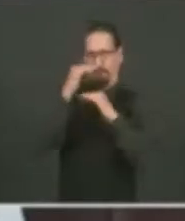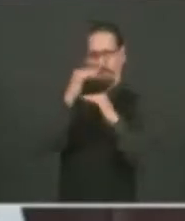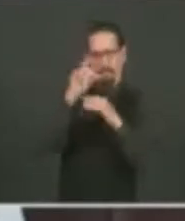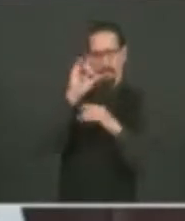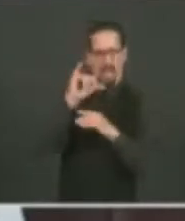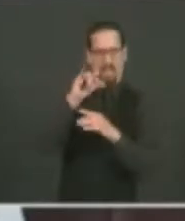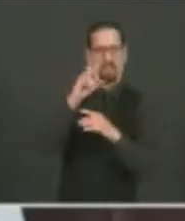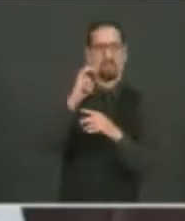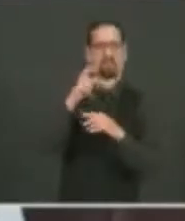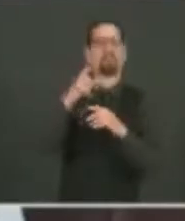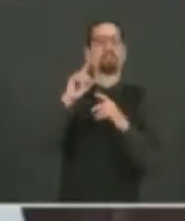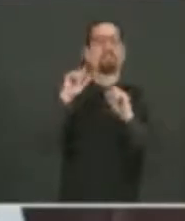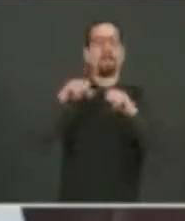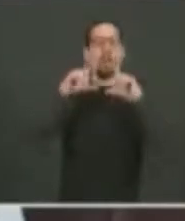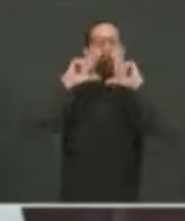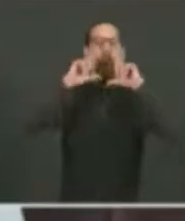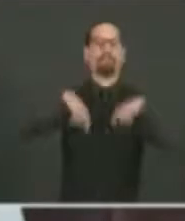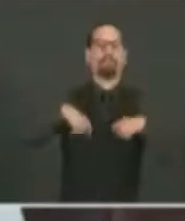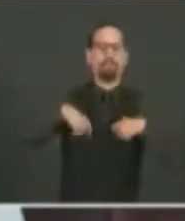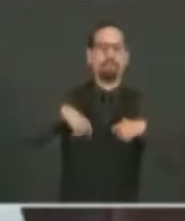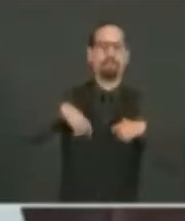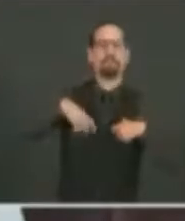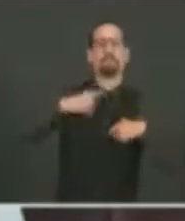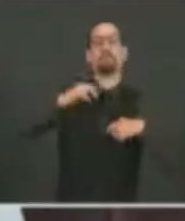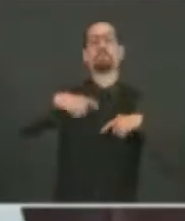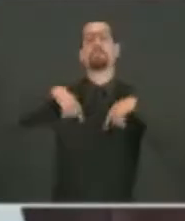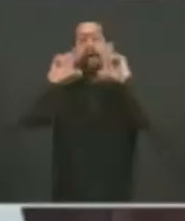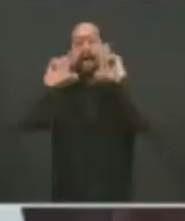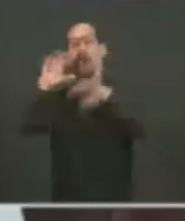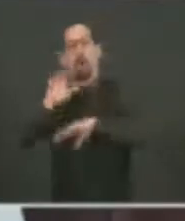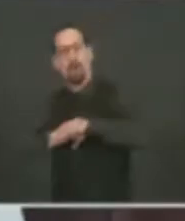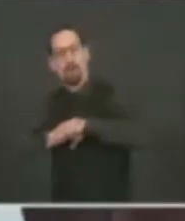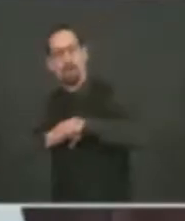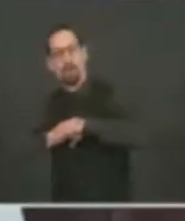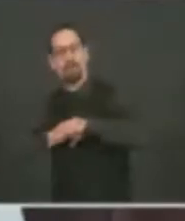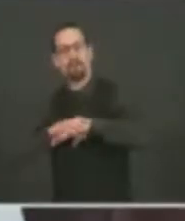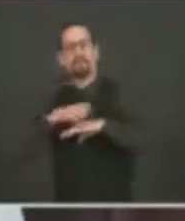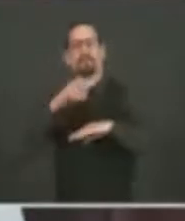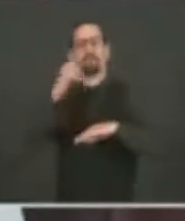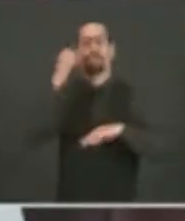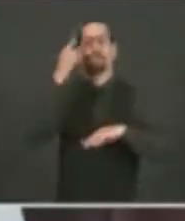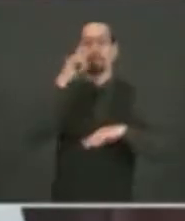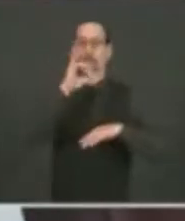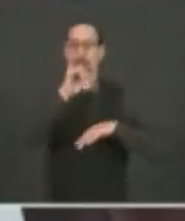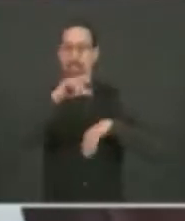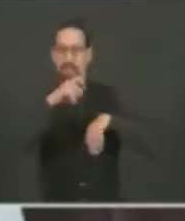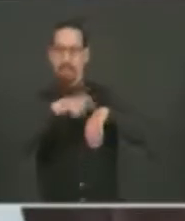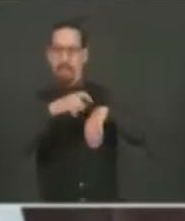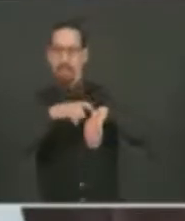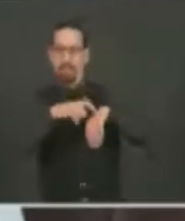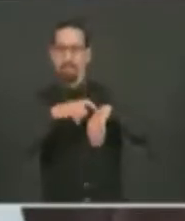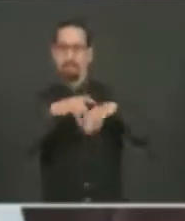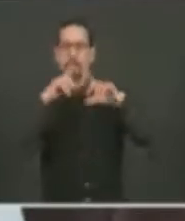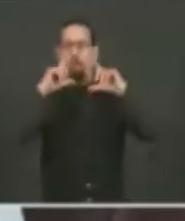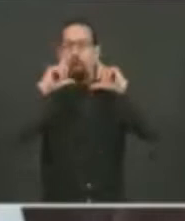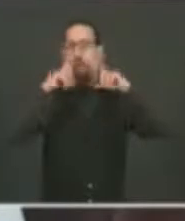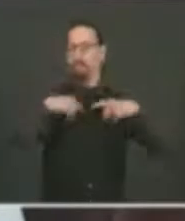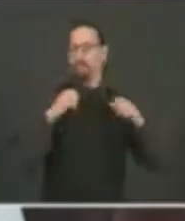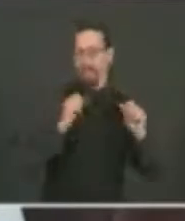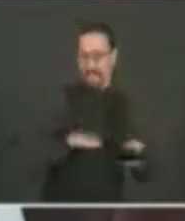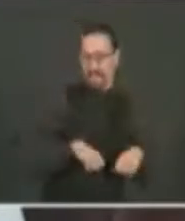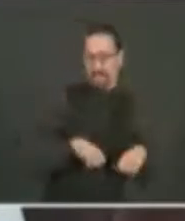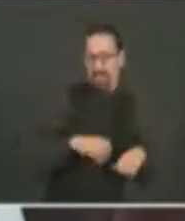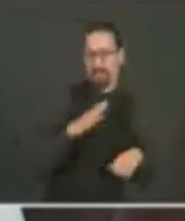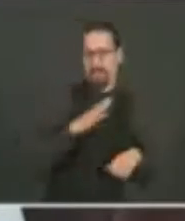off, whether it's a certain time during the day, during lunch, going outside, as long as people are appropriately